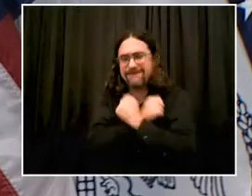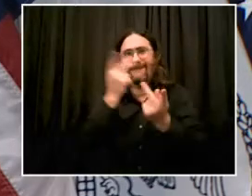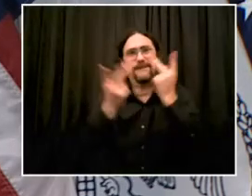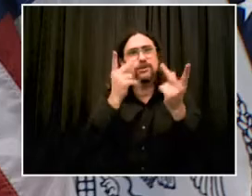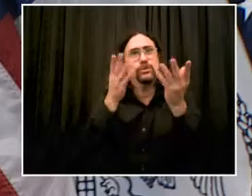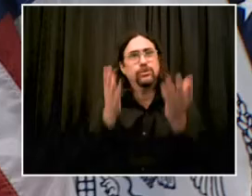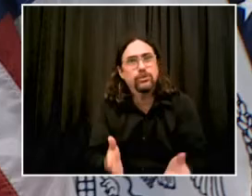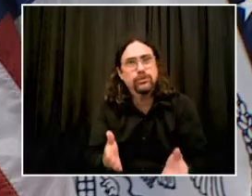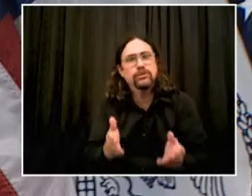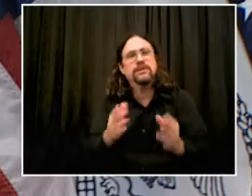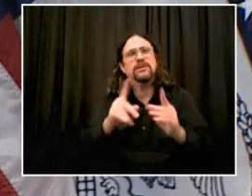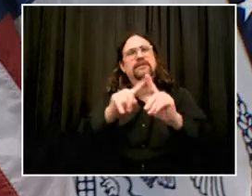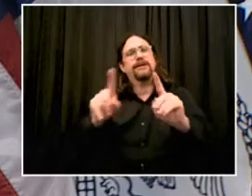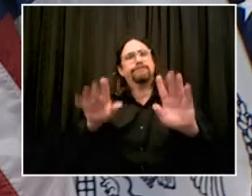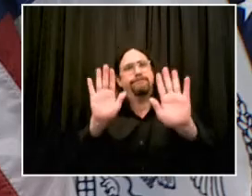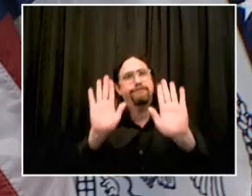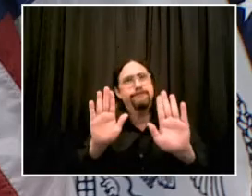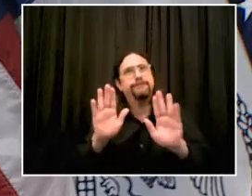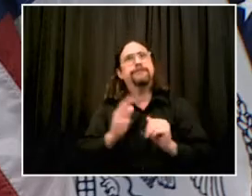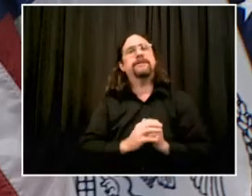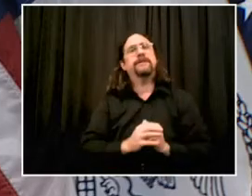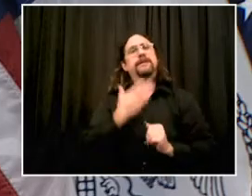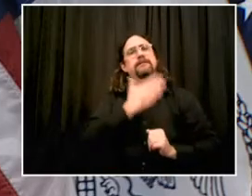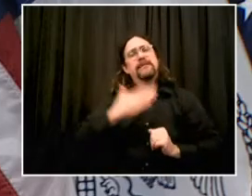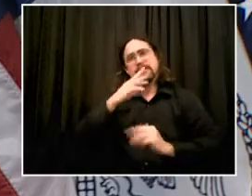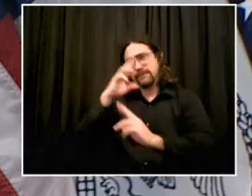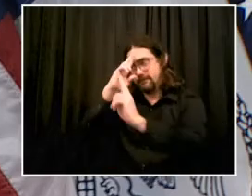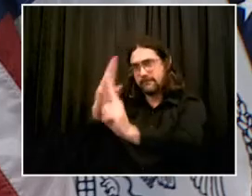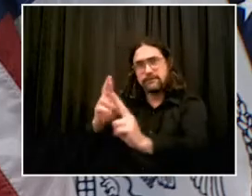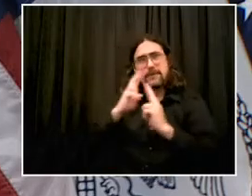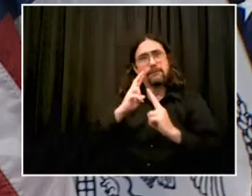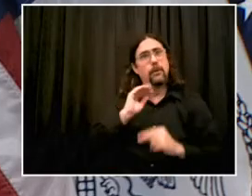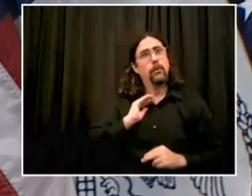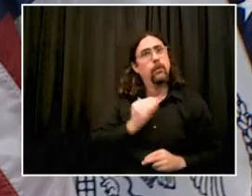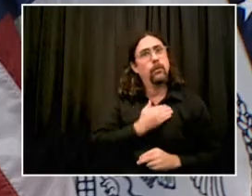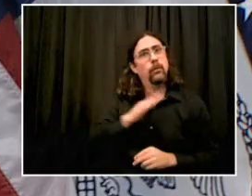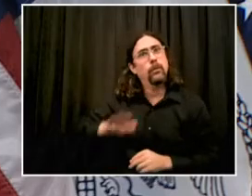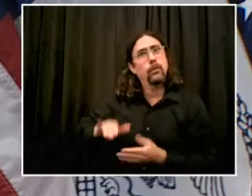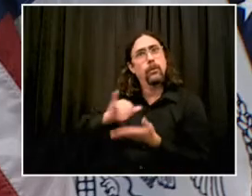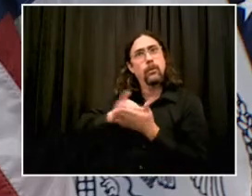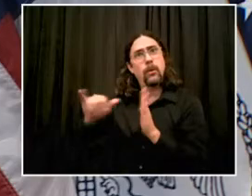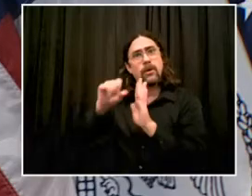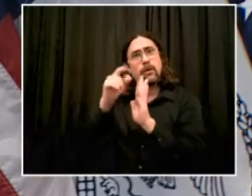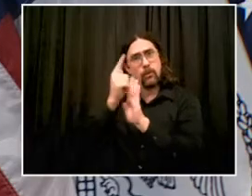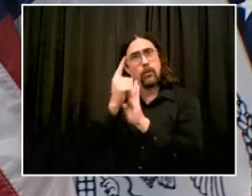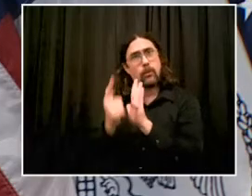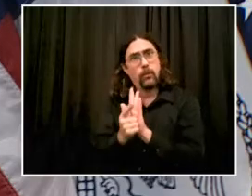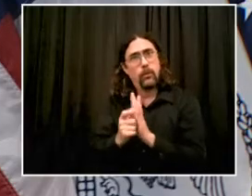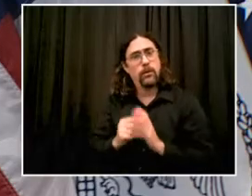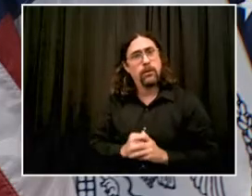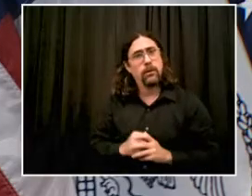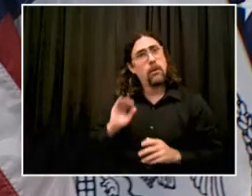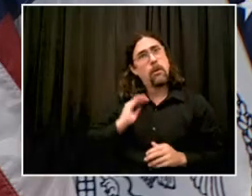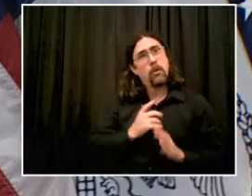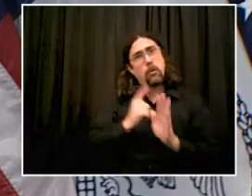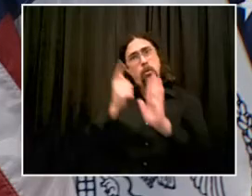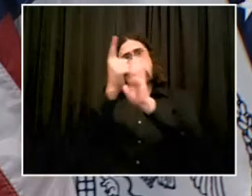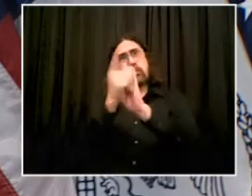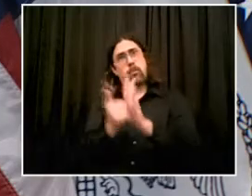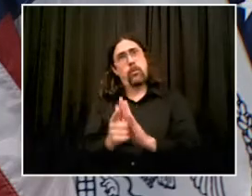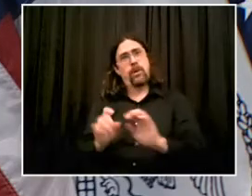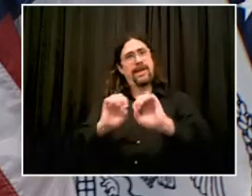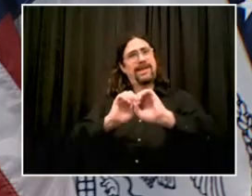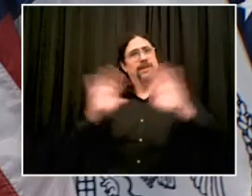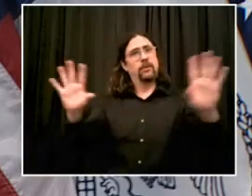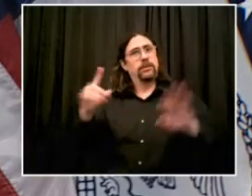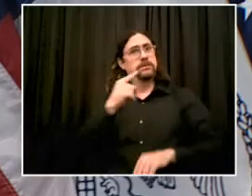you must quarantine. If you come here, you must quarantine. It is not optional. We do not want to fine you. We do not want to penalize you. In fact, we want